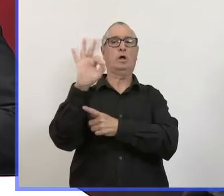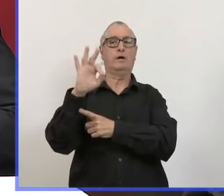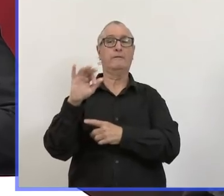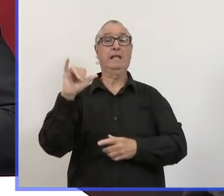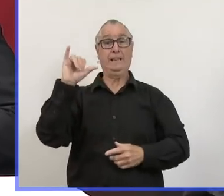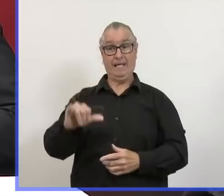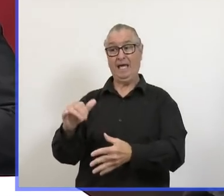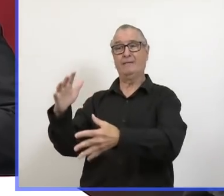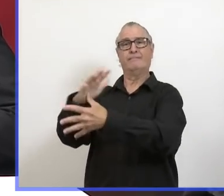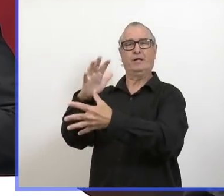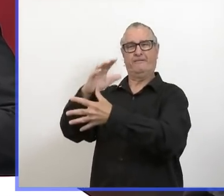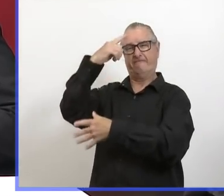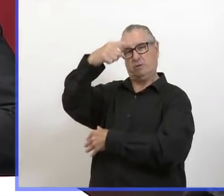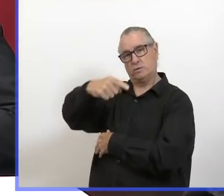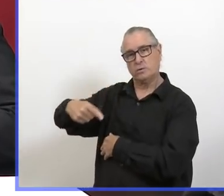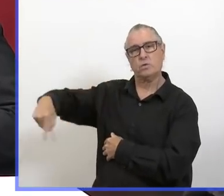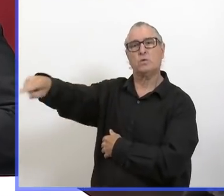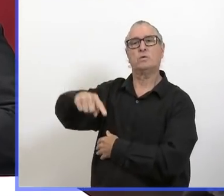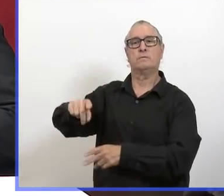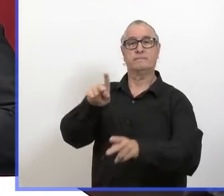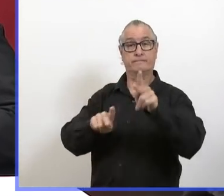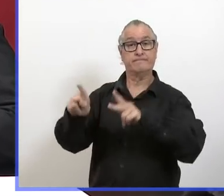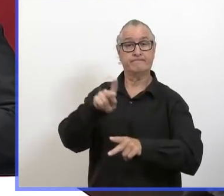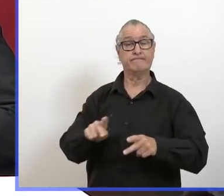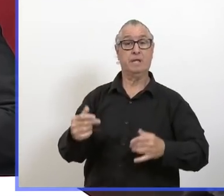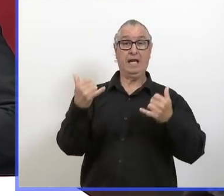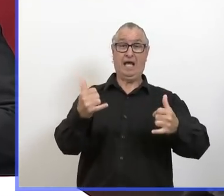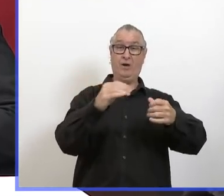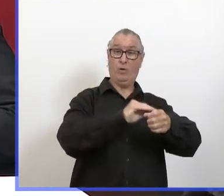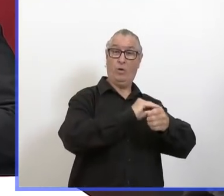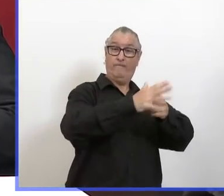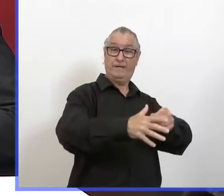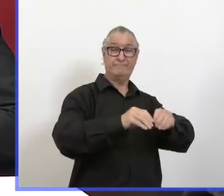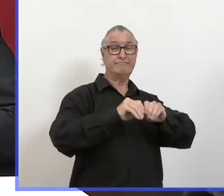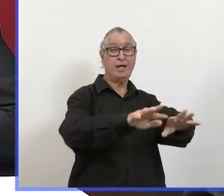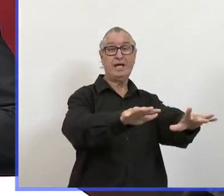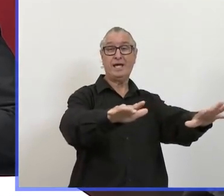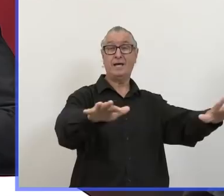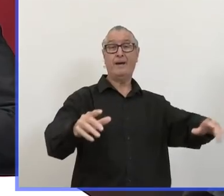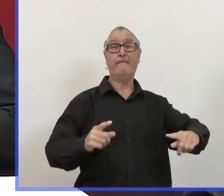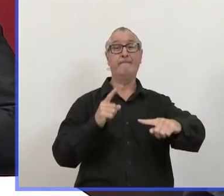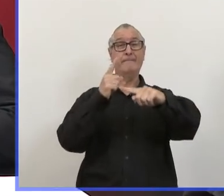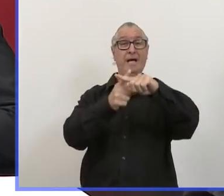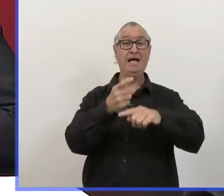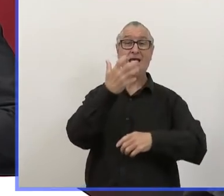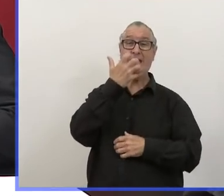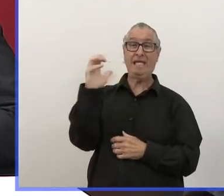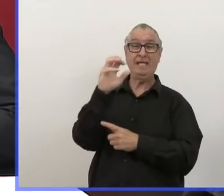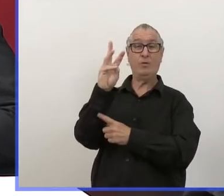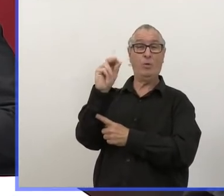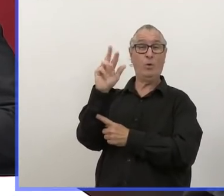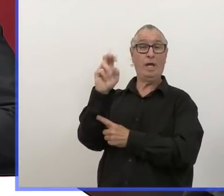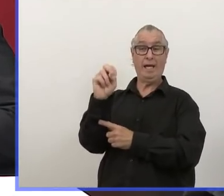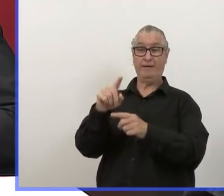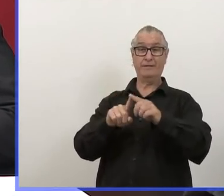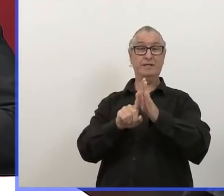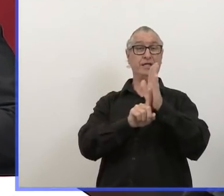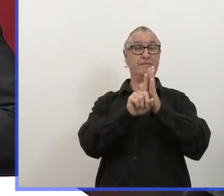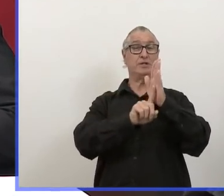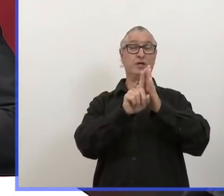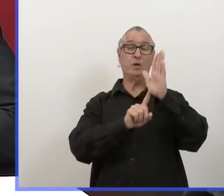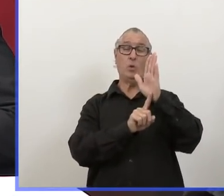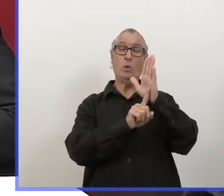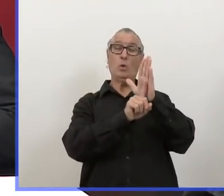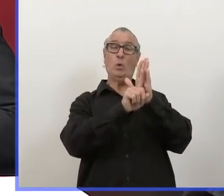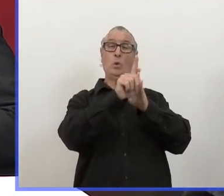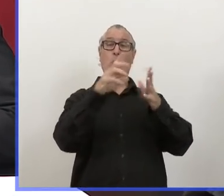pandemic, you know, with COVID restrictions, we have on top of that a heat wave. We have to worry about that. Those most impacted, again, are those vulnerable